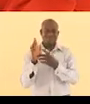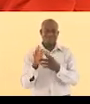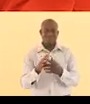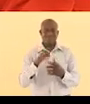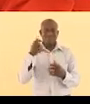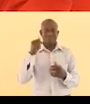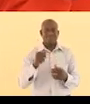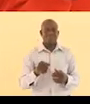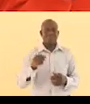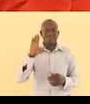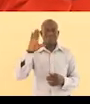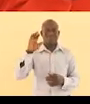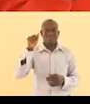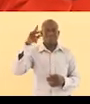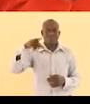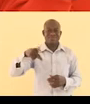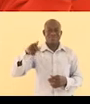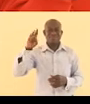manner.